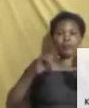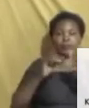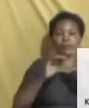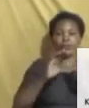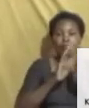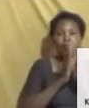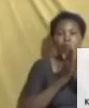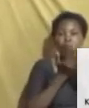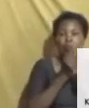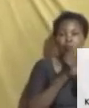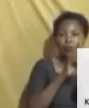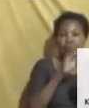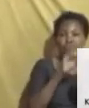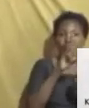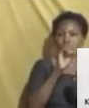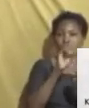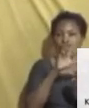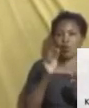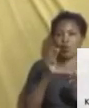2,